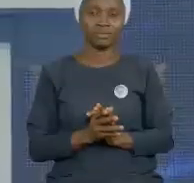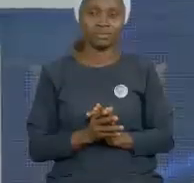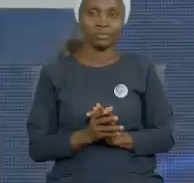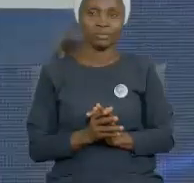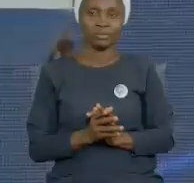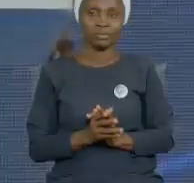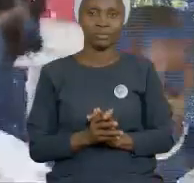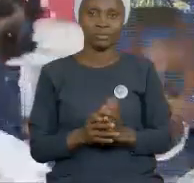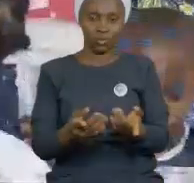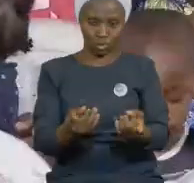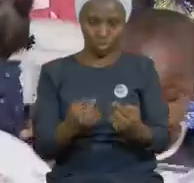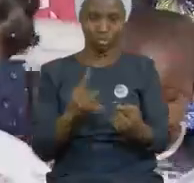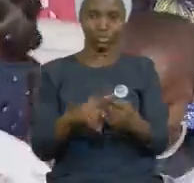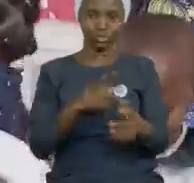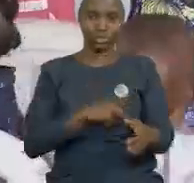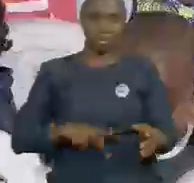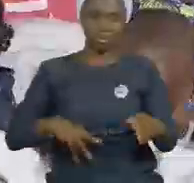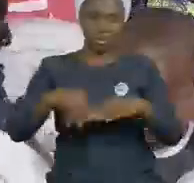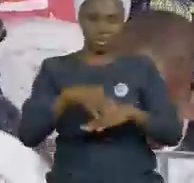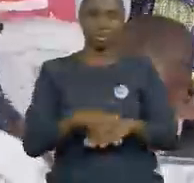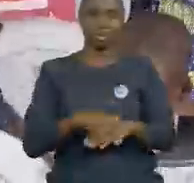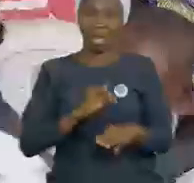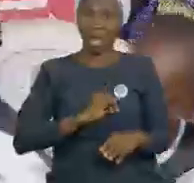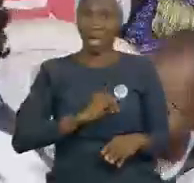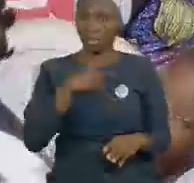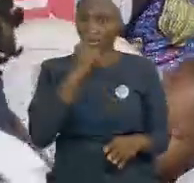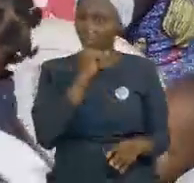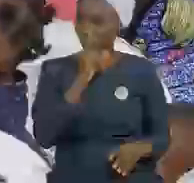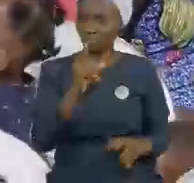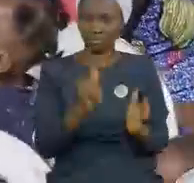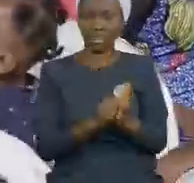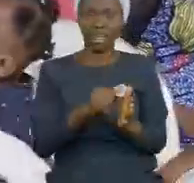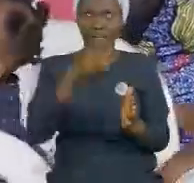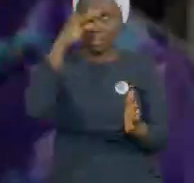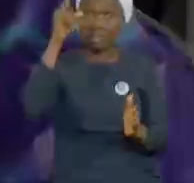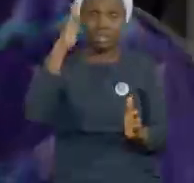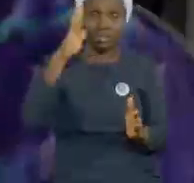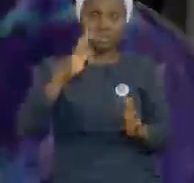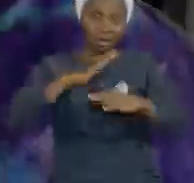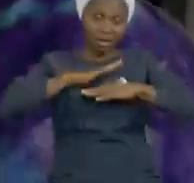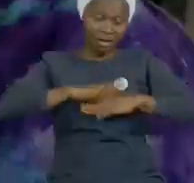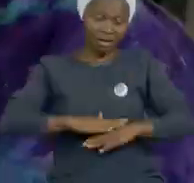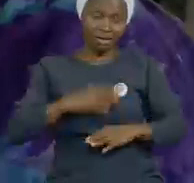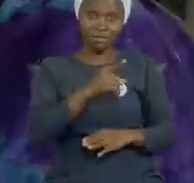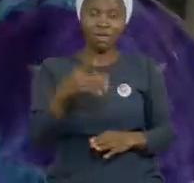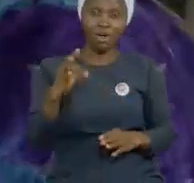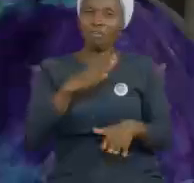Come to the kingdom. I assure you tonight, it will relieve you of every pain.